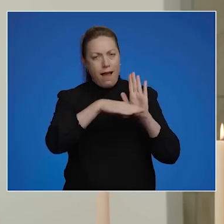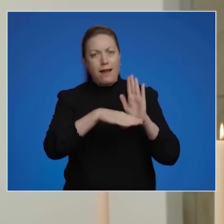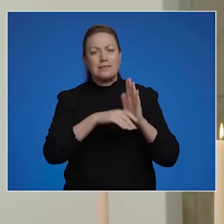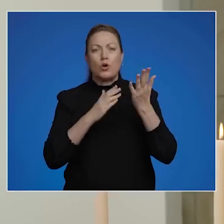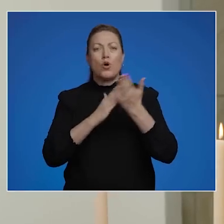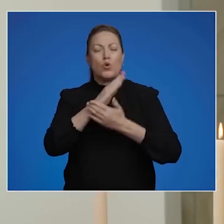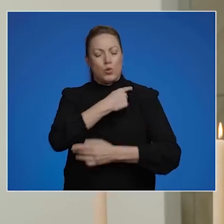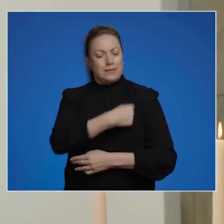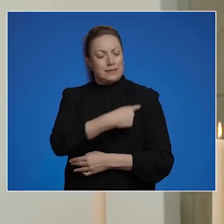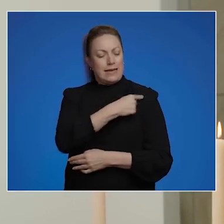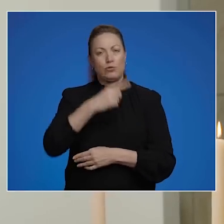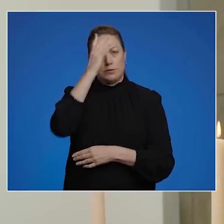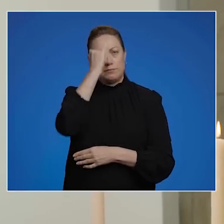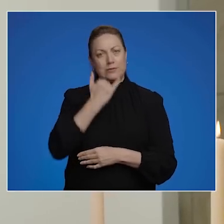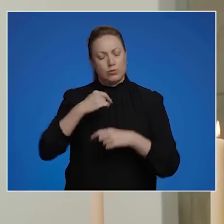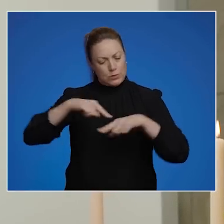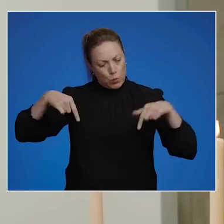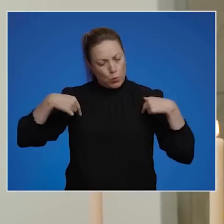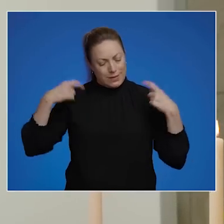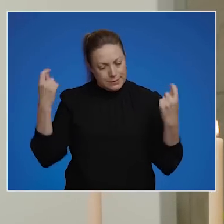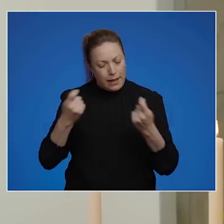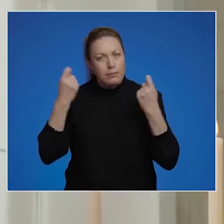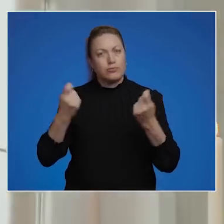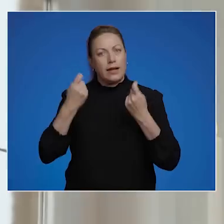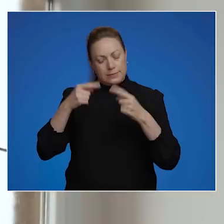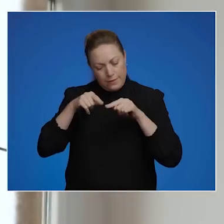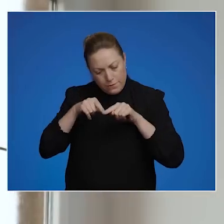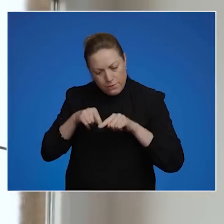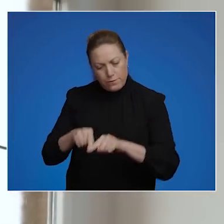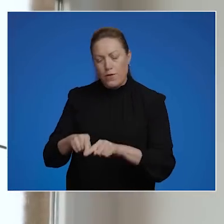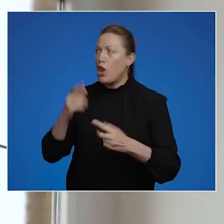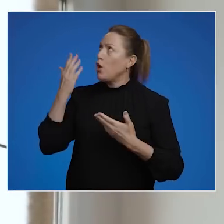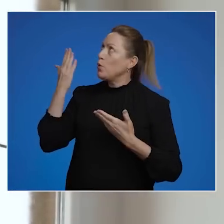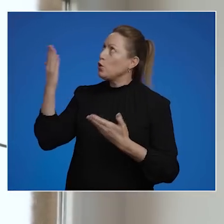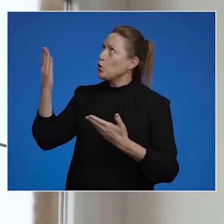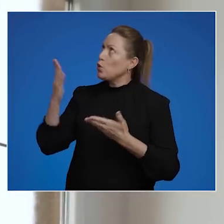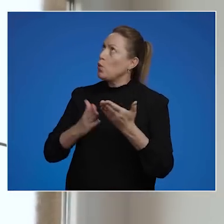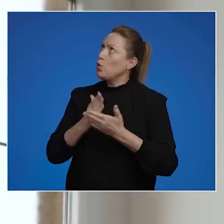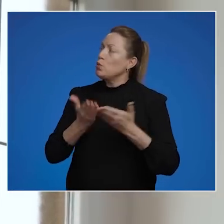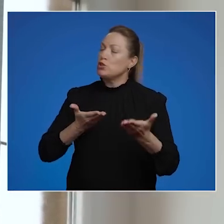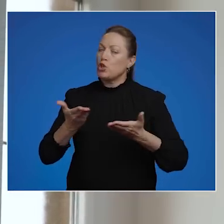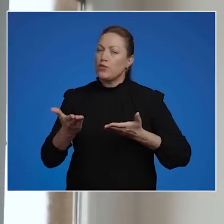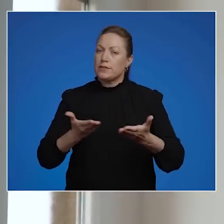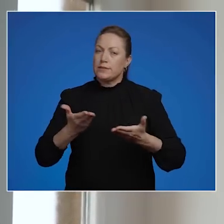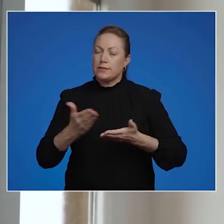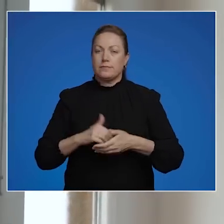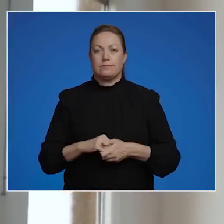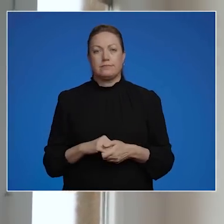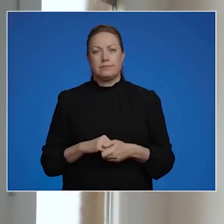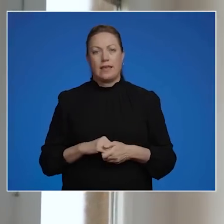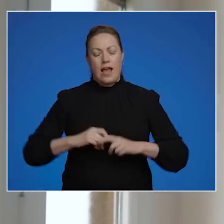which we celebrate with dutiful service graciously complete the sanctifying work